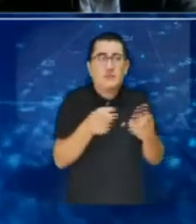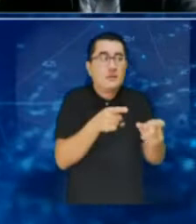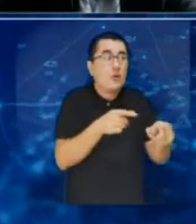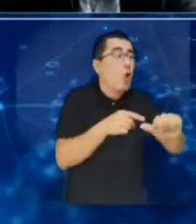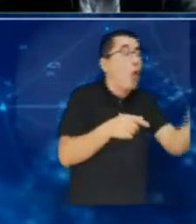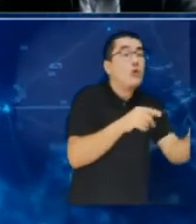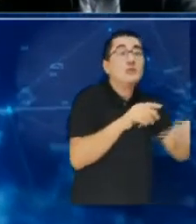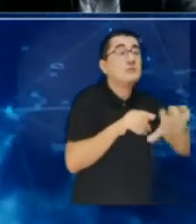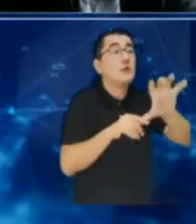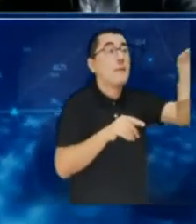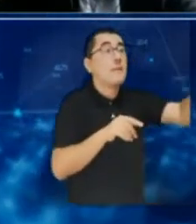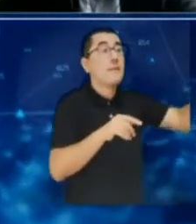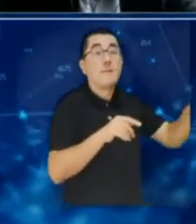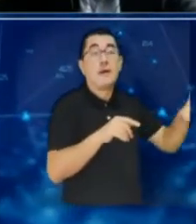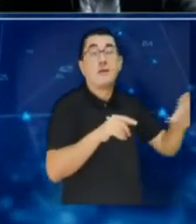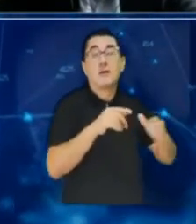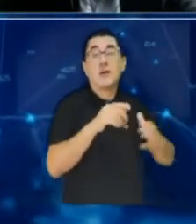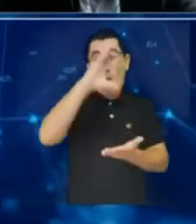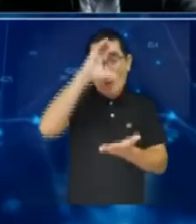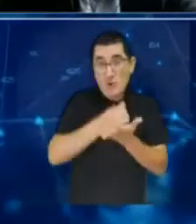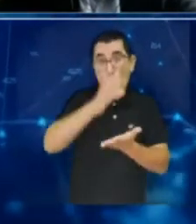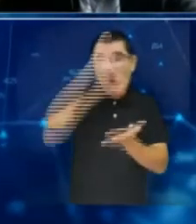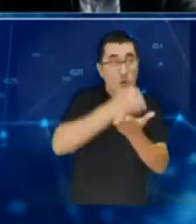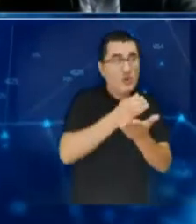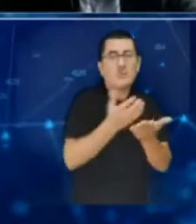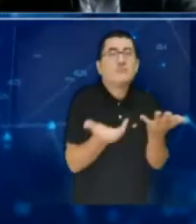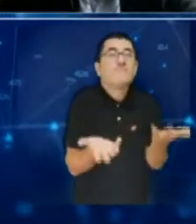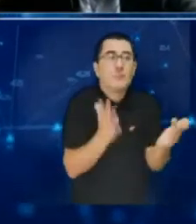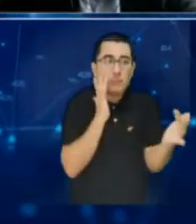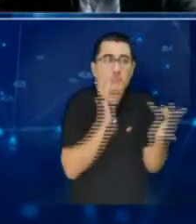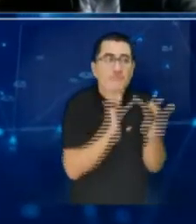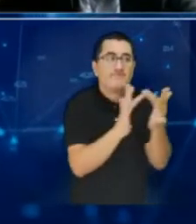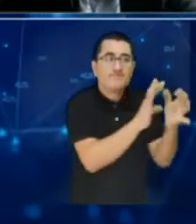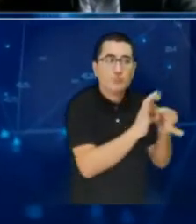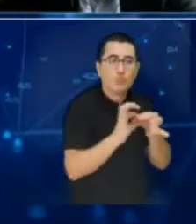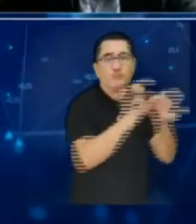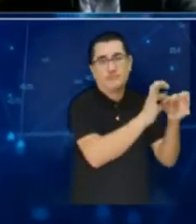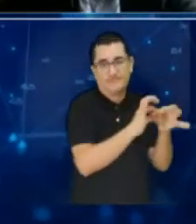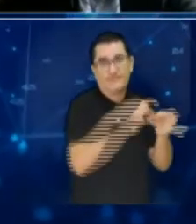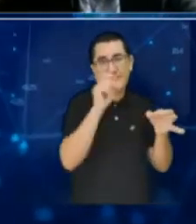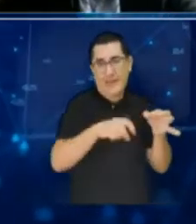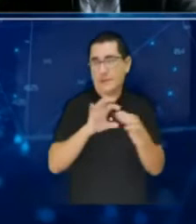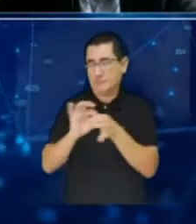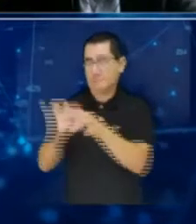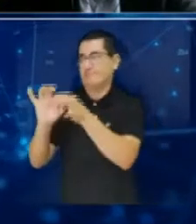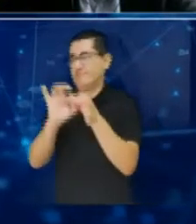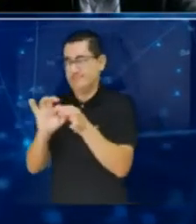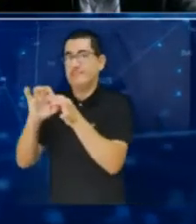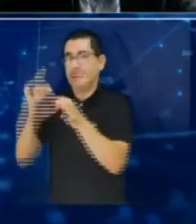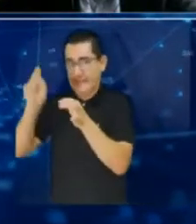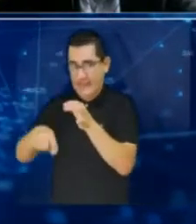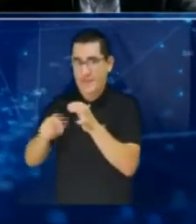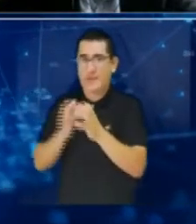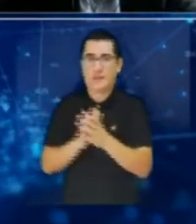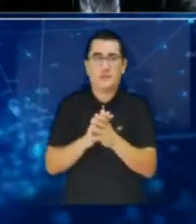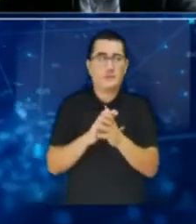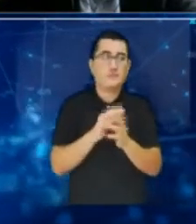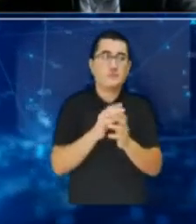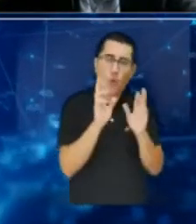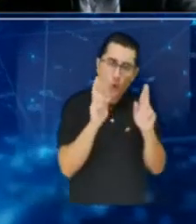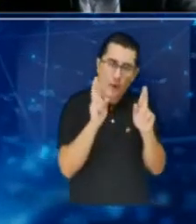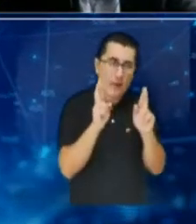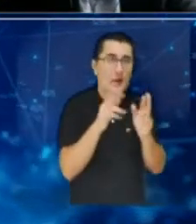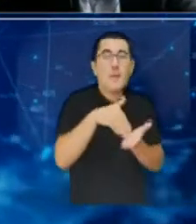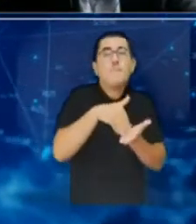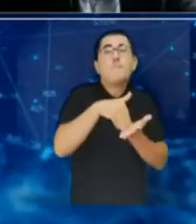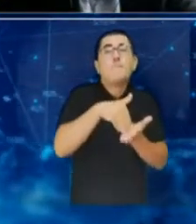other implication over the other regions. That's why it's important to have that,